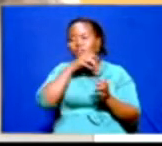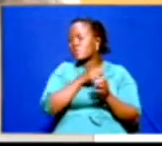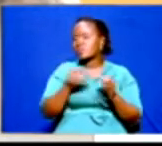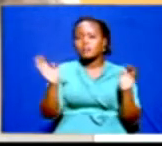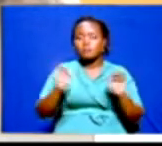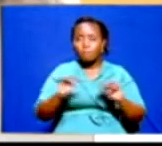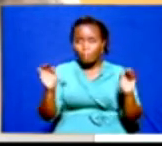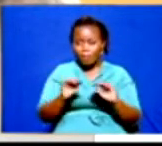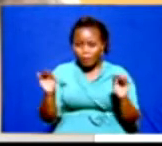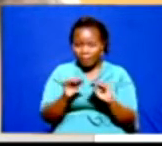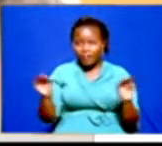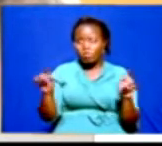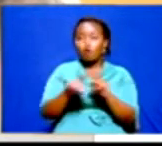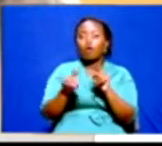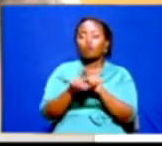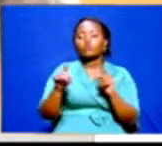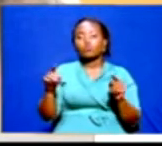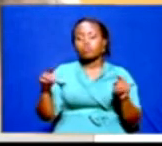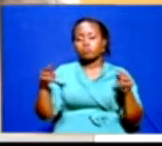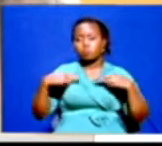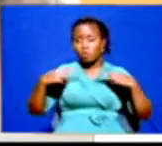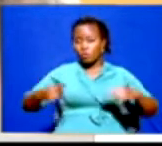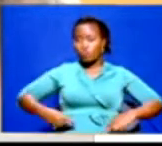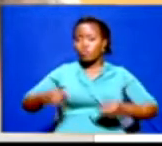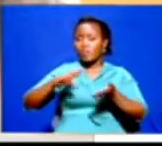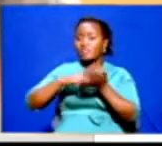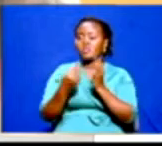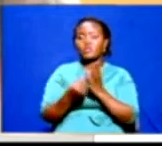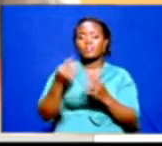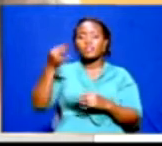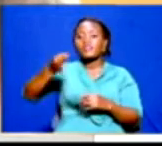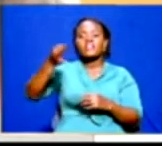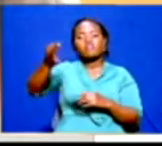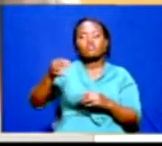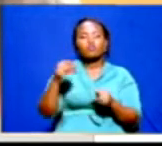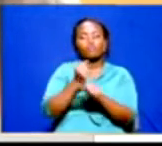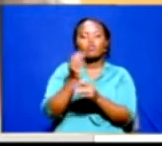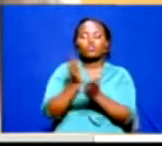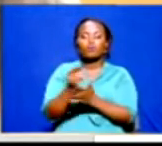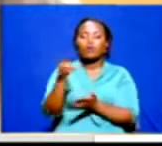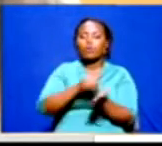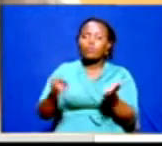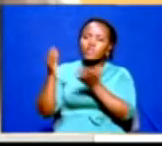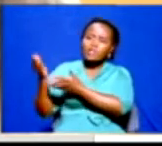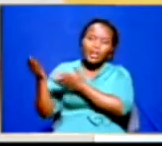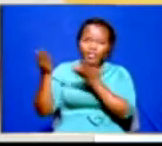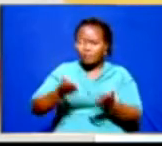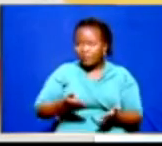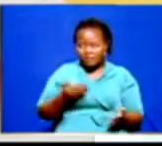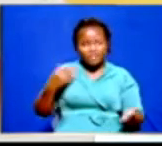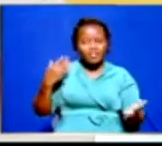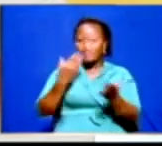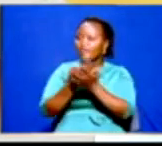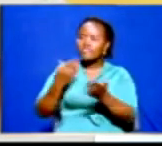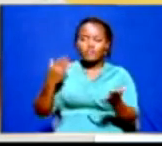the human resource in the future we'll have to export. All right, thank you so much, Professor. I wish you could